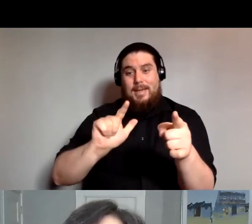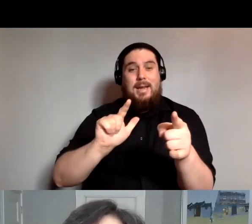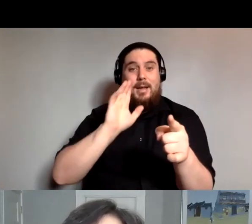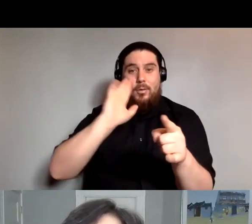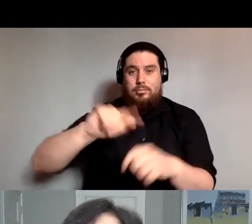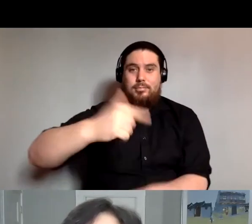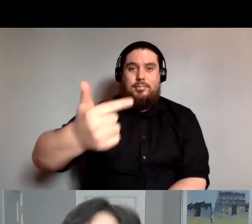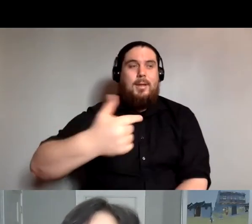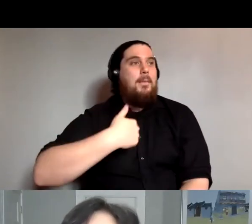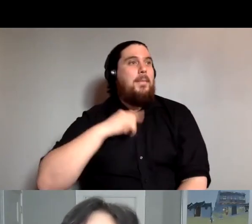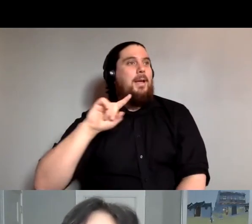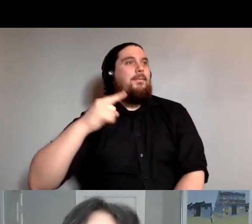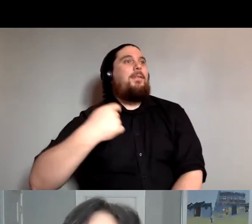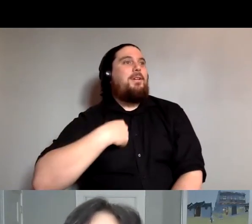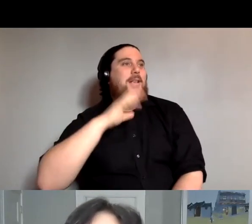take the first one.